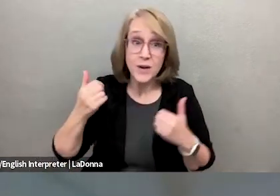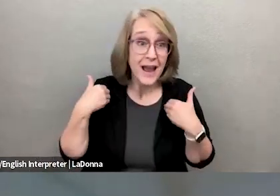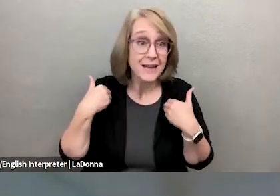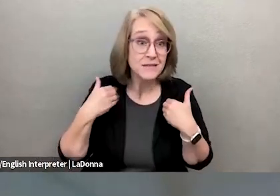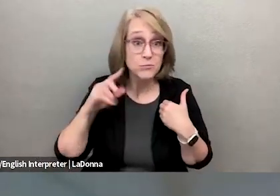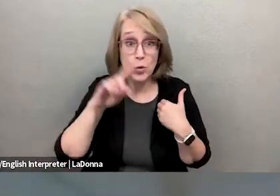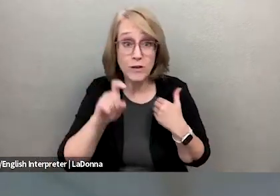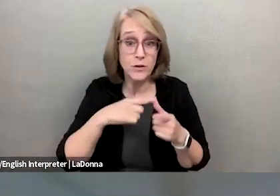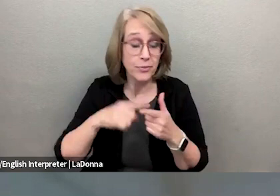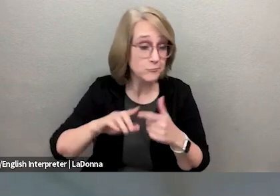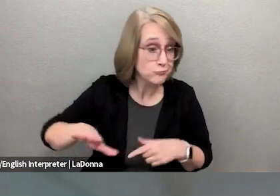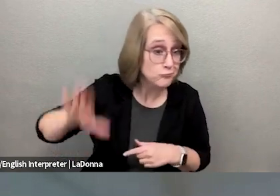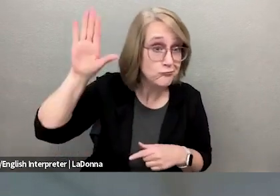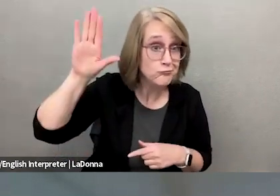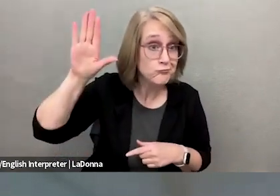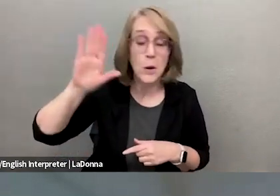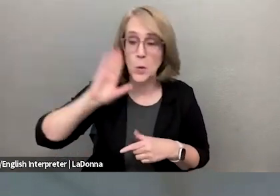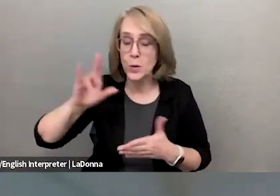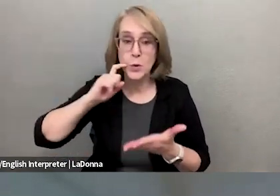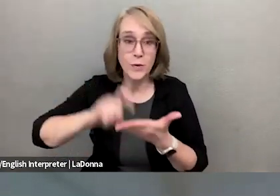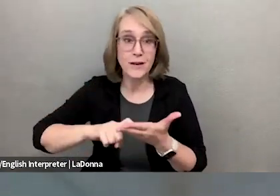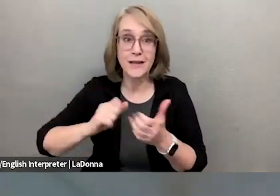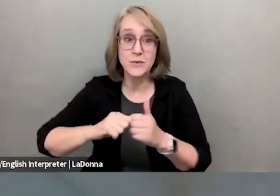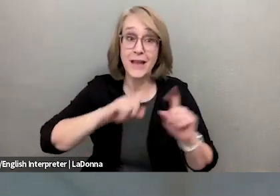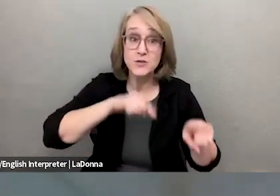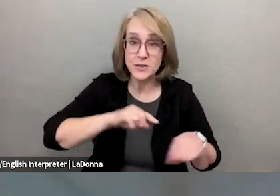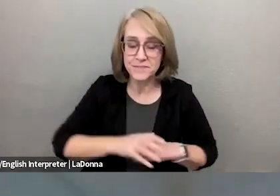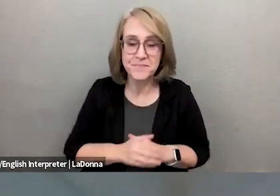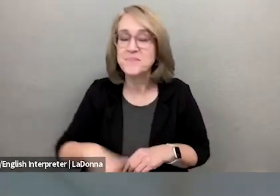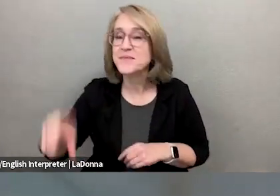your hand, and we'll go ahead and get started. Deborah.